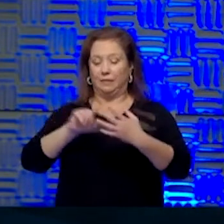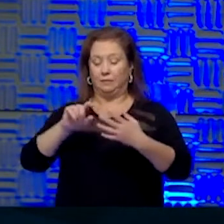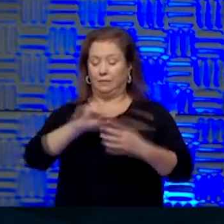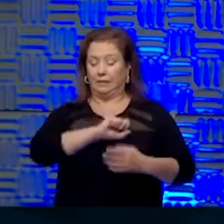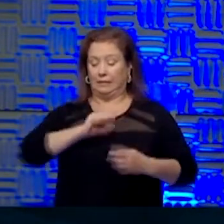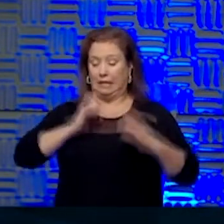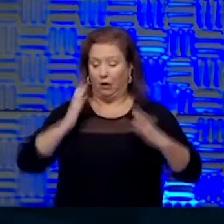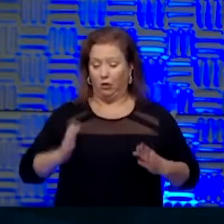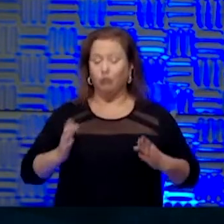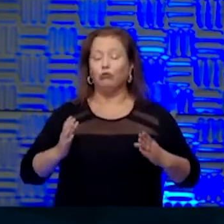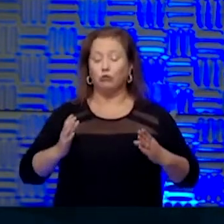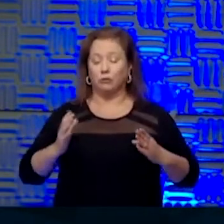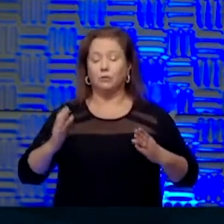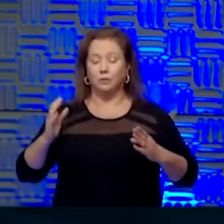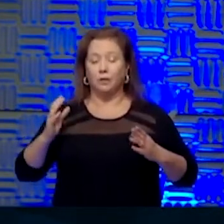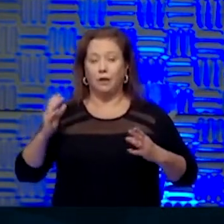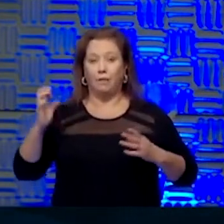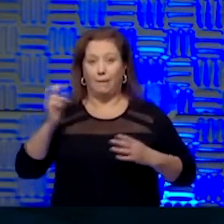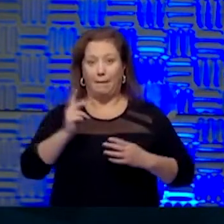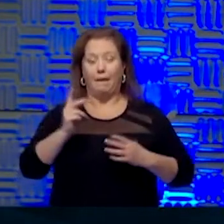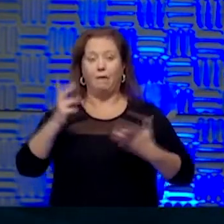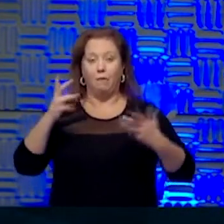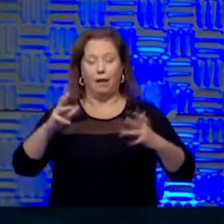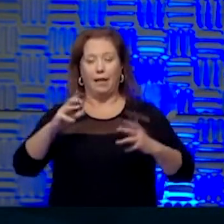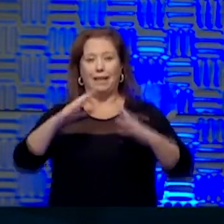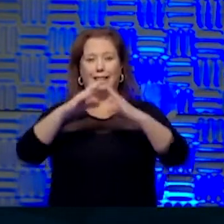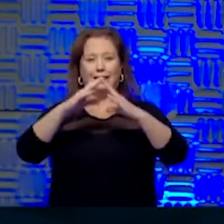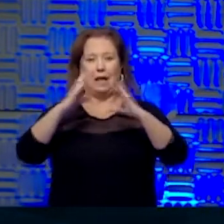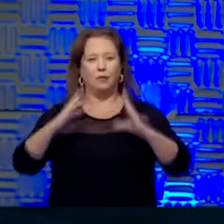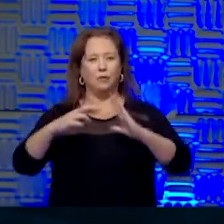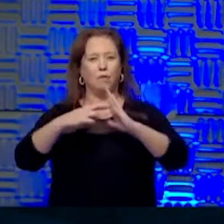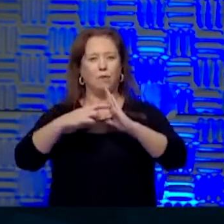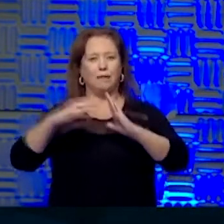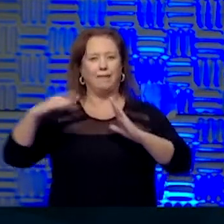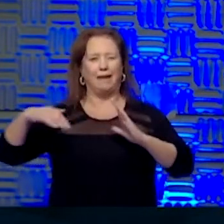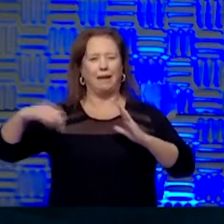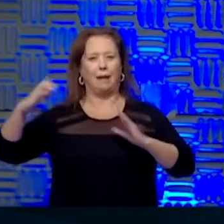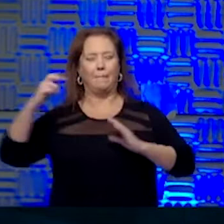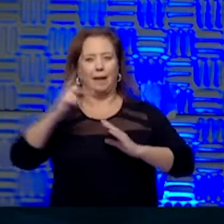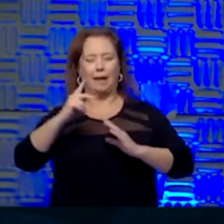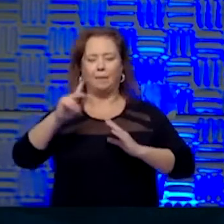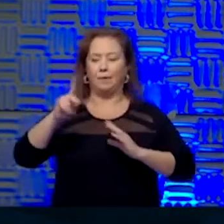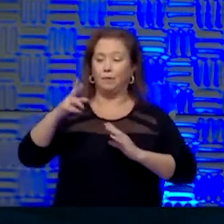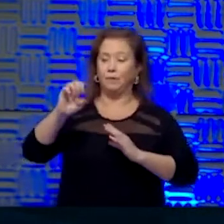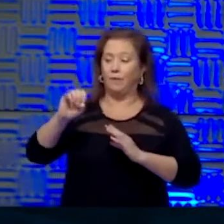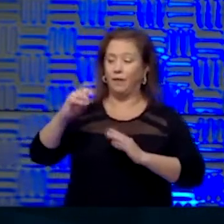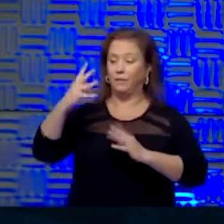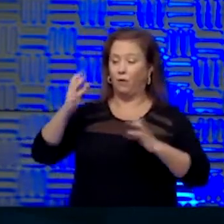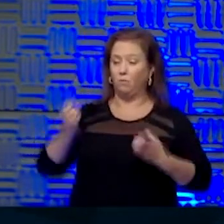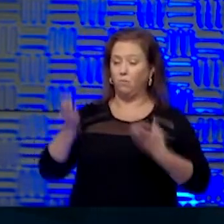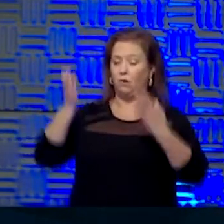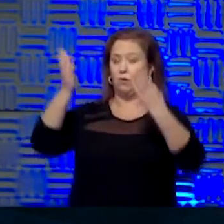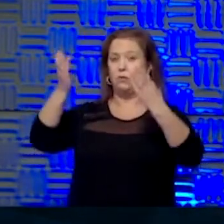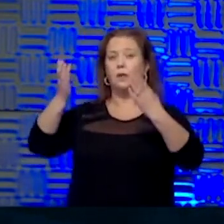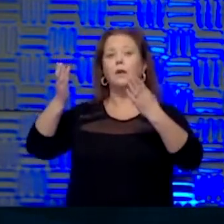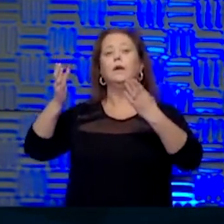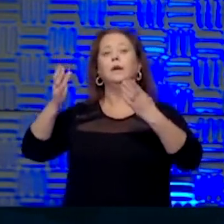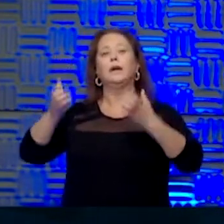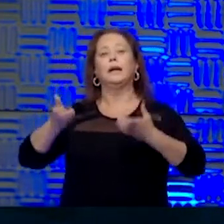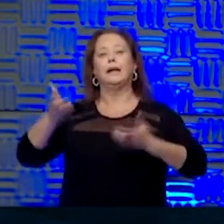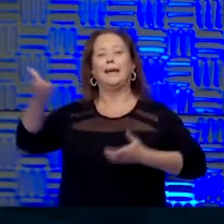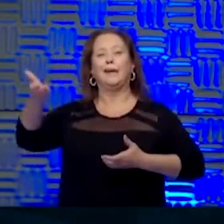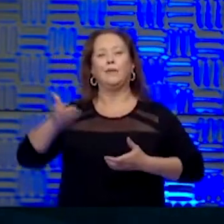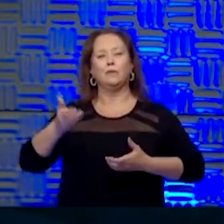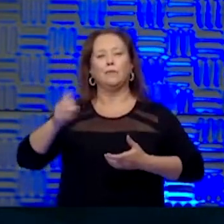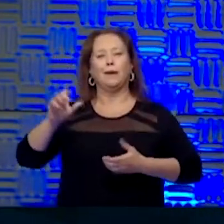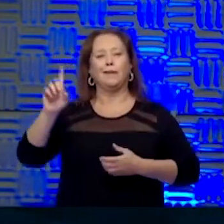session. The House is yet to come back. Although there was a proposal for phase 4 introduced by the Democrat leadership of the House